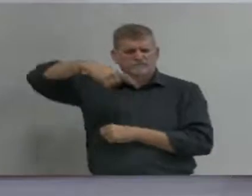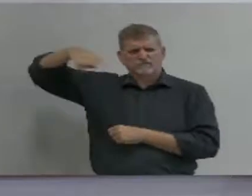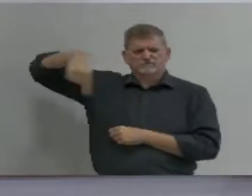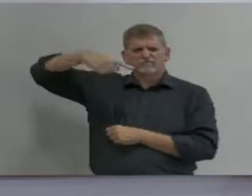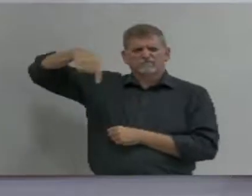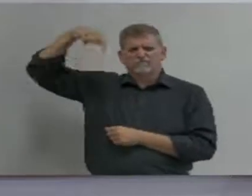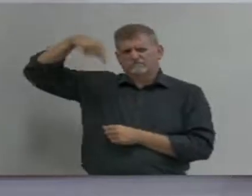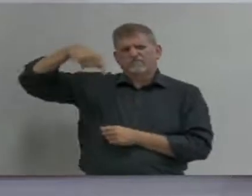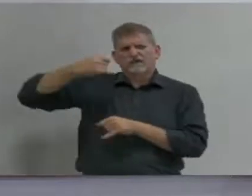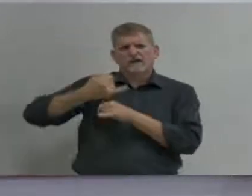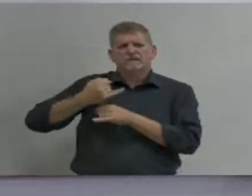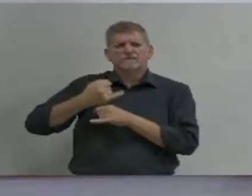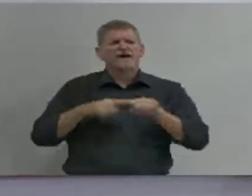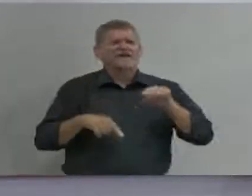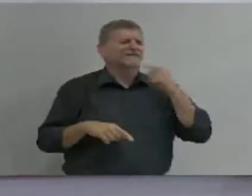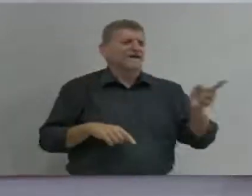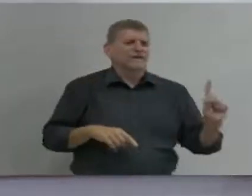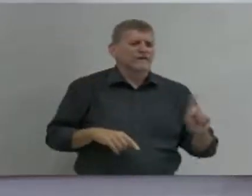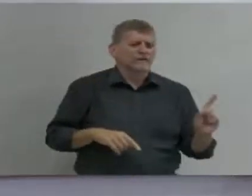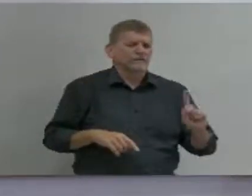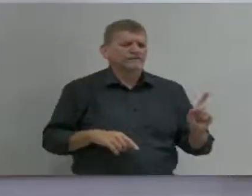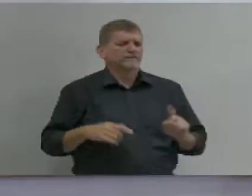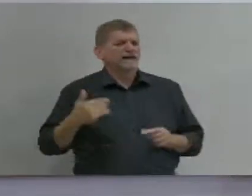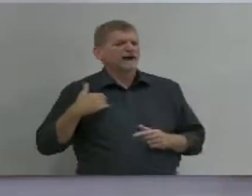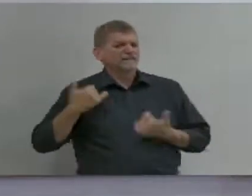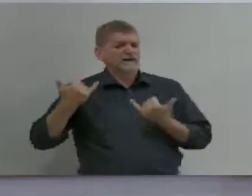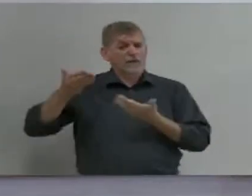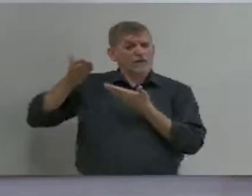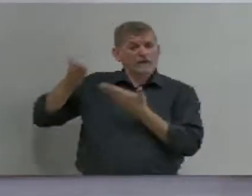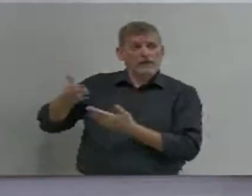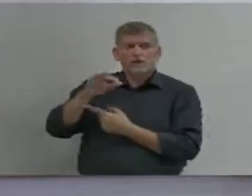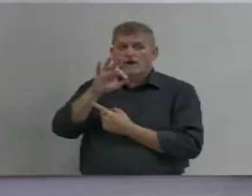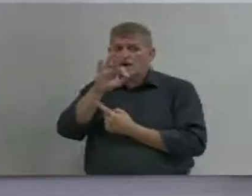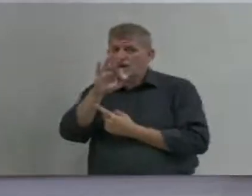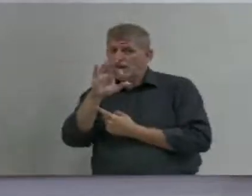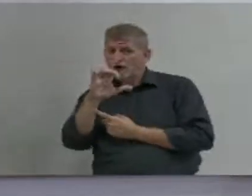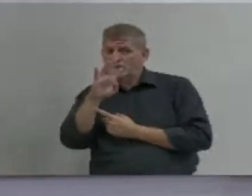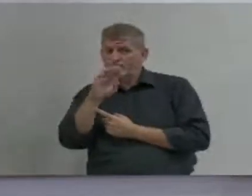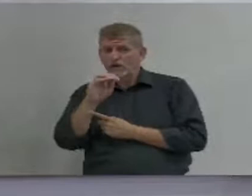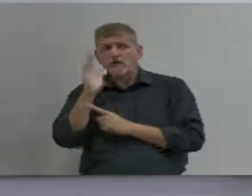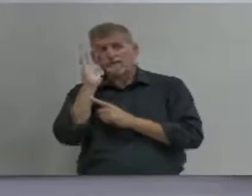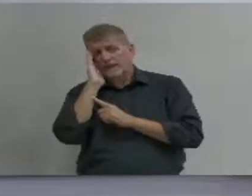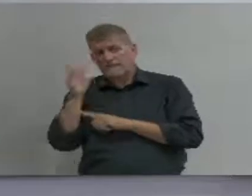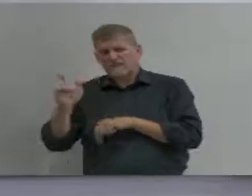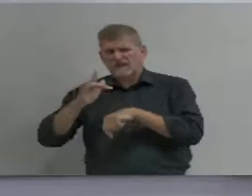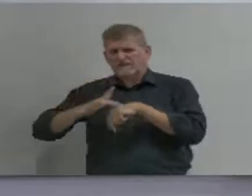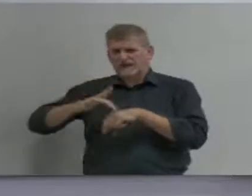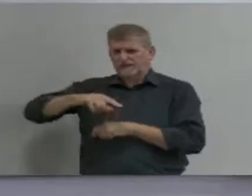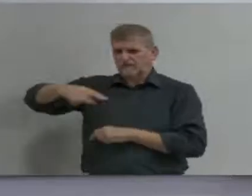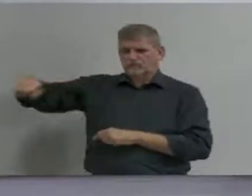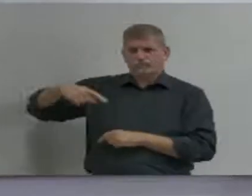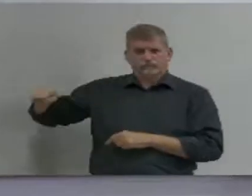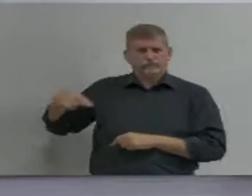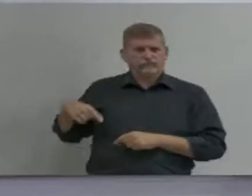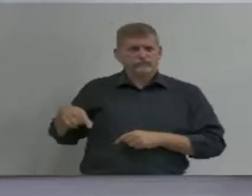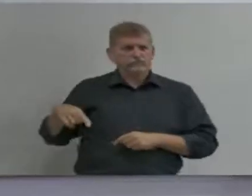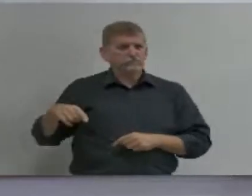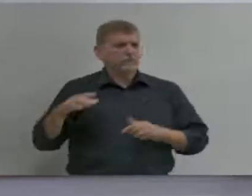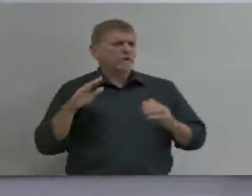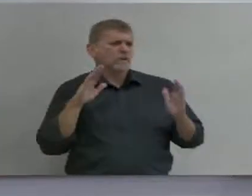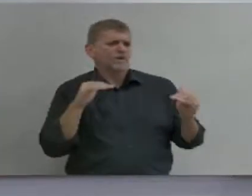of our 940 beds at this time, which is really good. We want to have as much capacity as possible and hope we never have to use any of that.